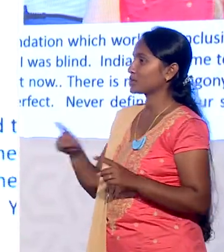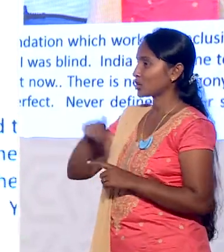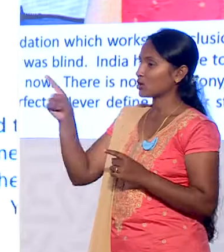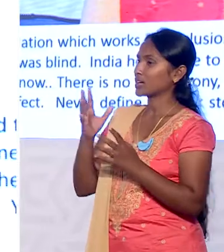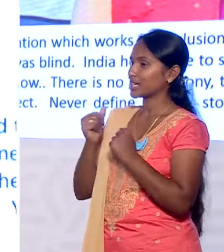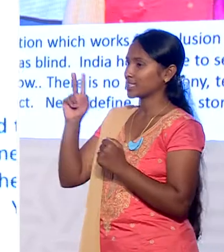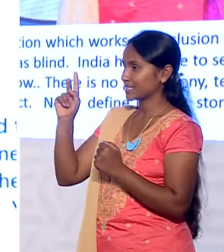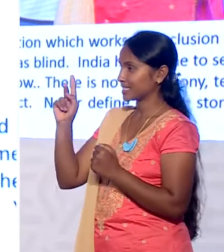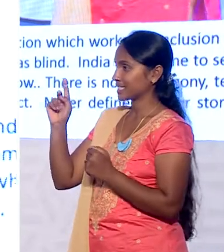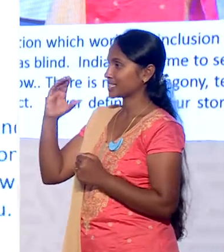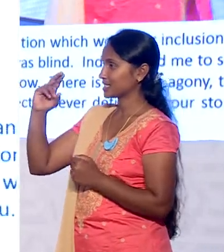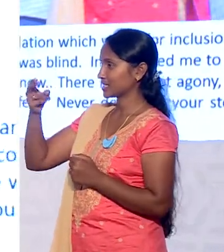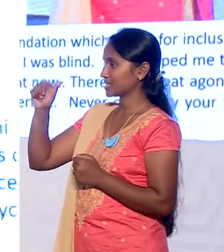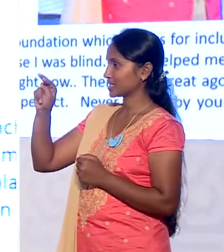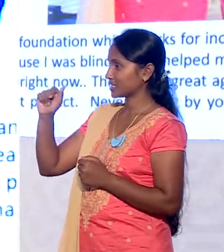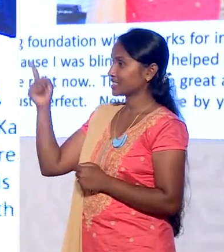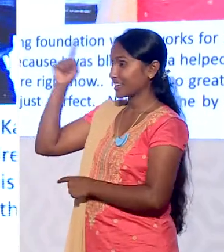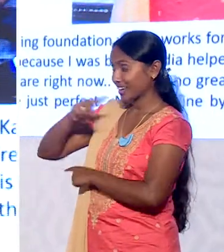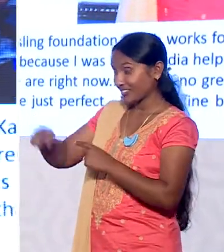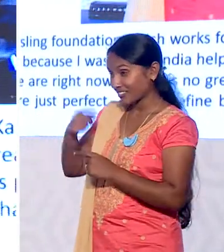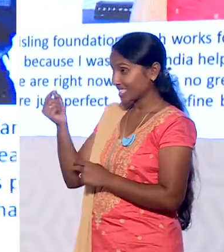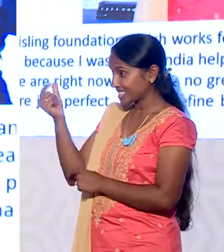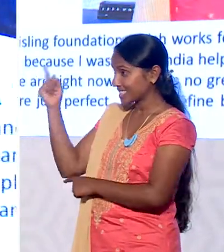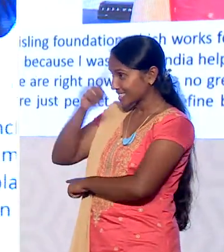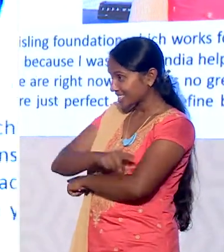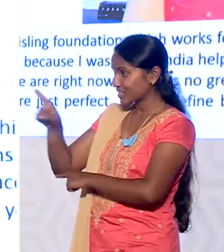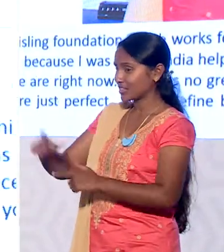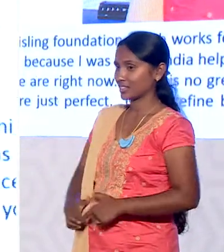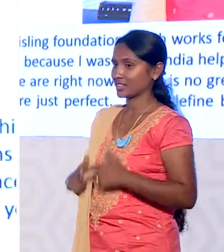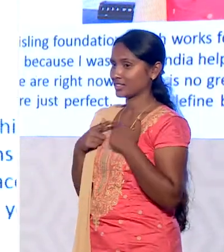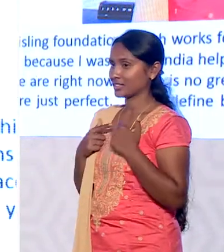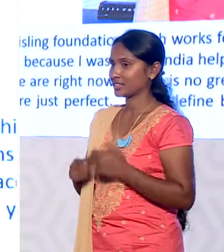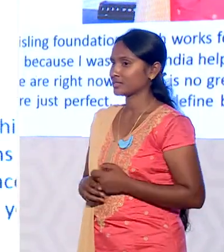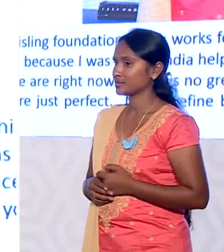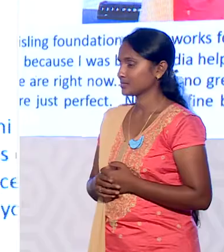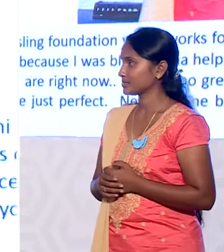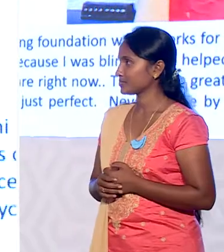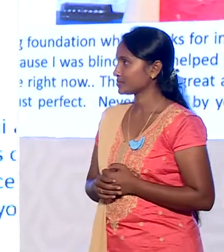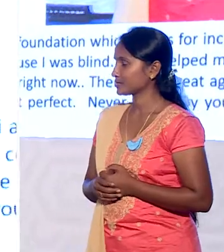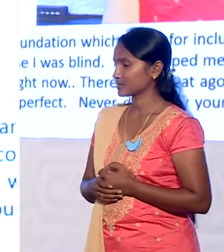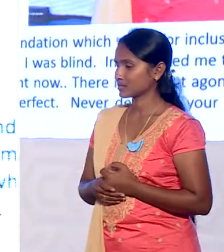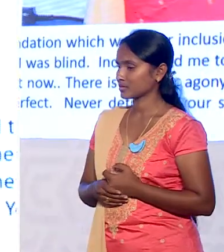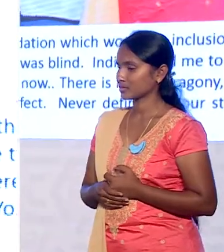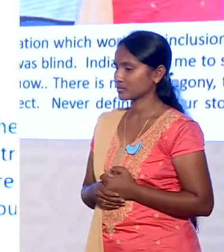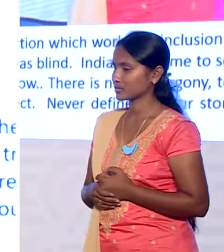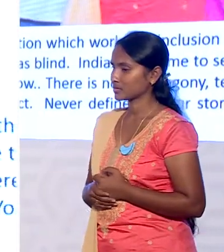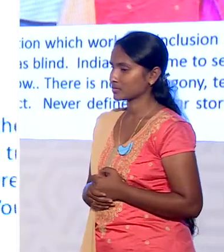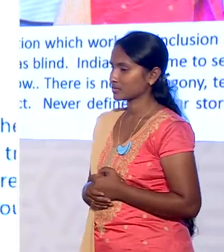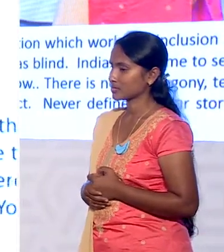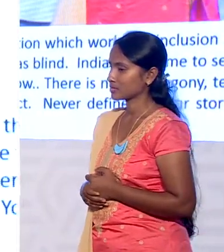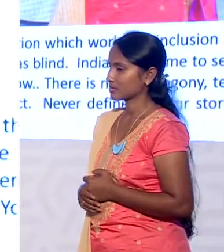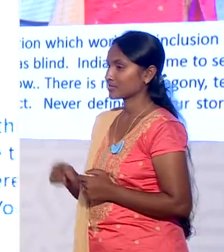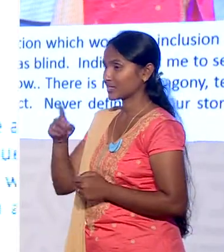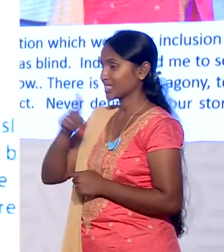chance every single day of your life. And in the tough bits, and you've heard every story here